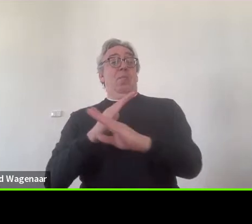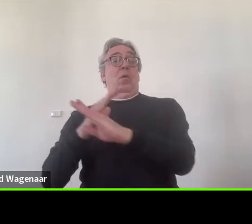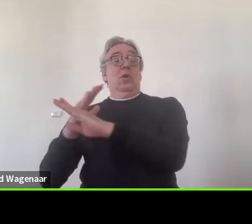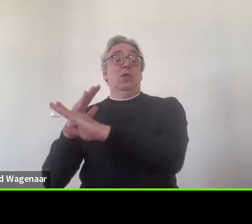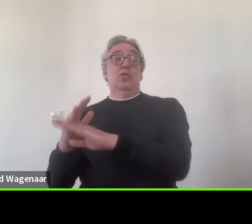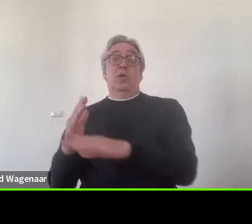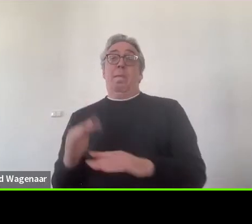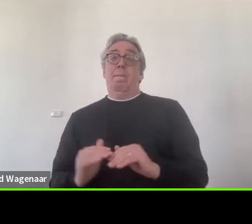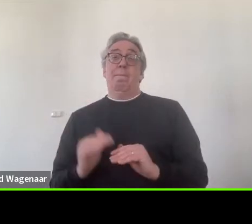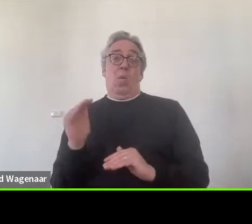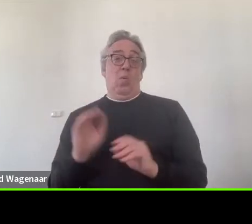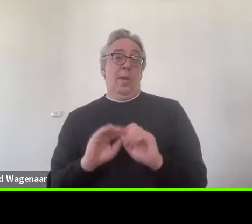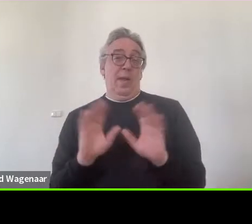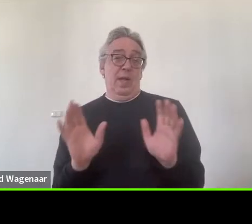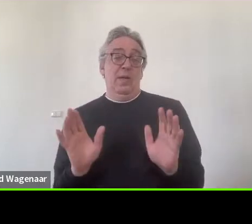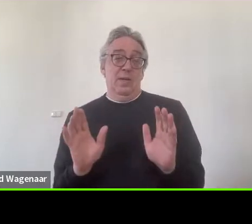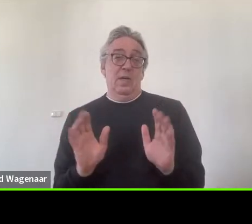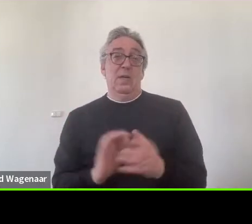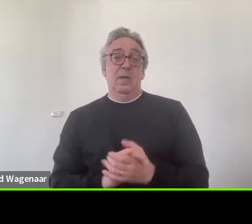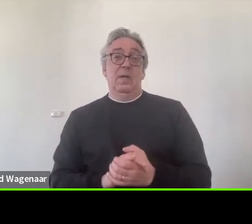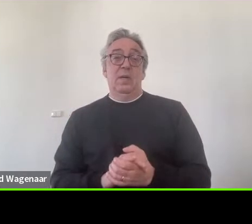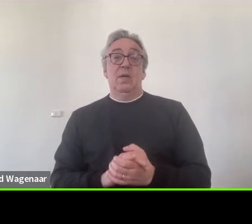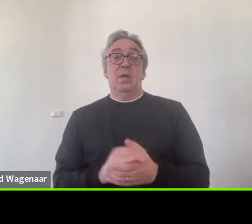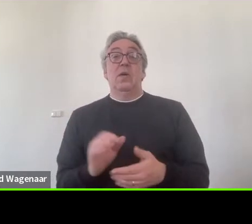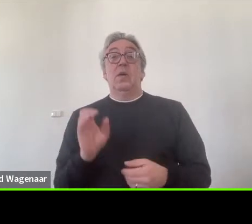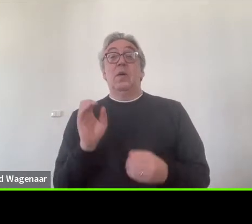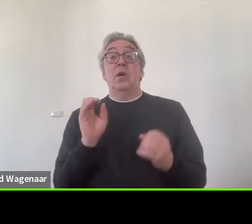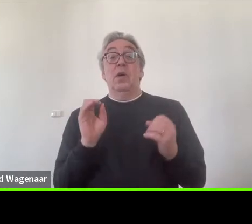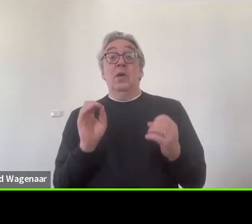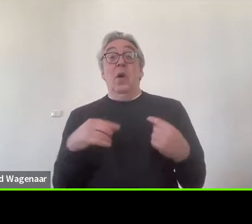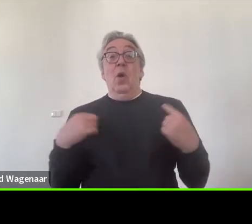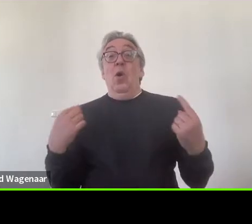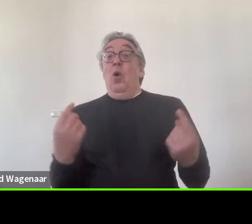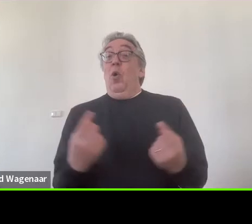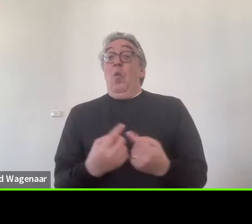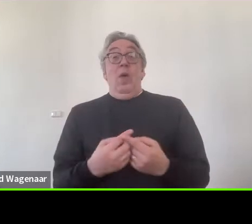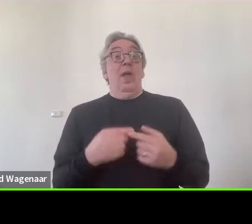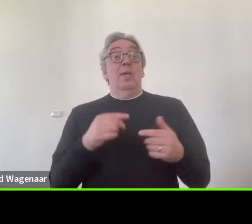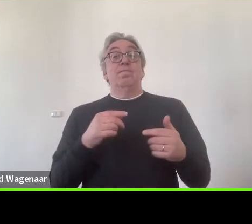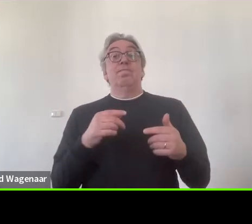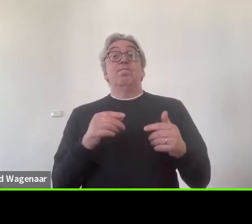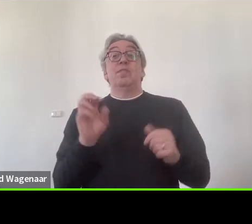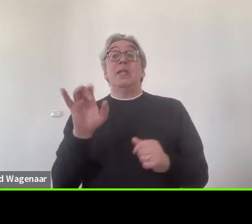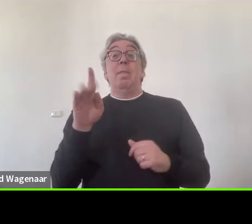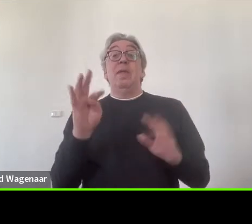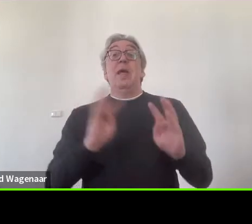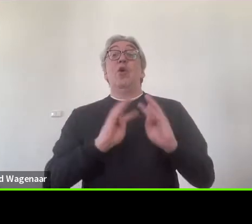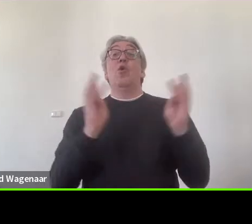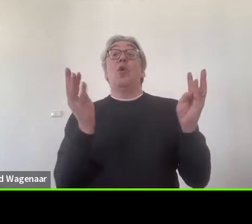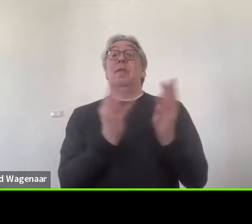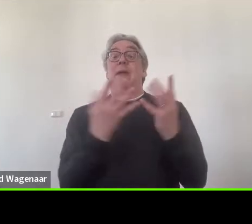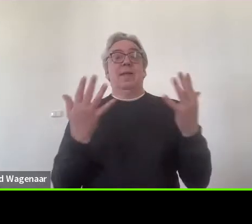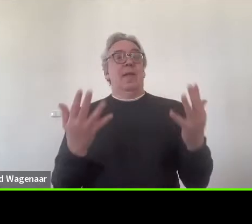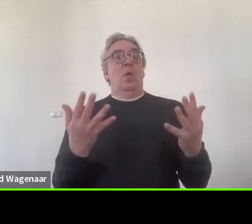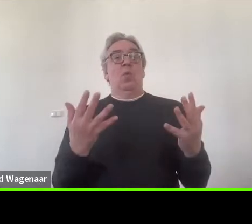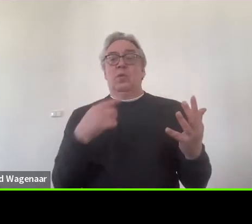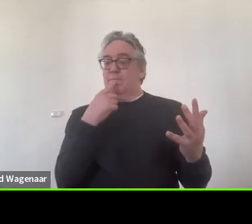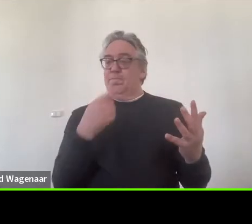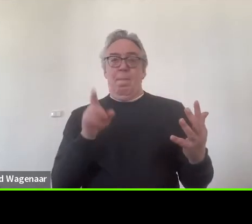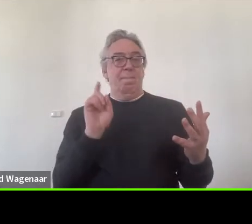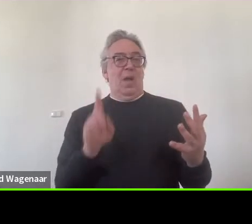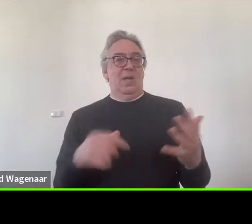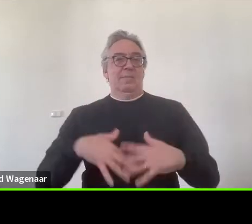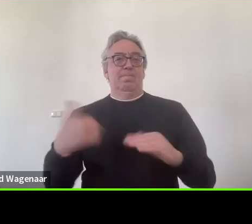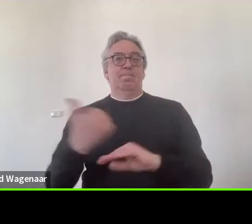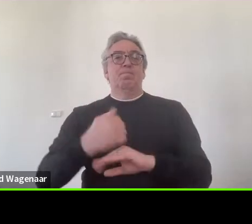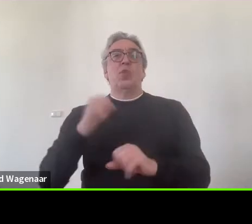some of the reasons that necessitated the re-establishment of the Working Group of Women and Girls with